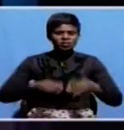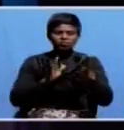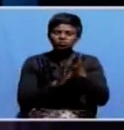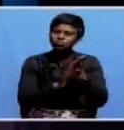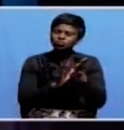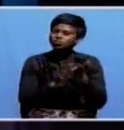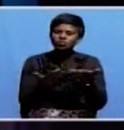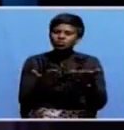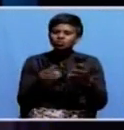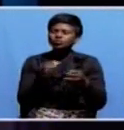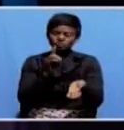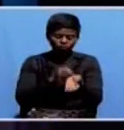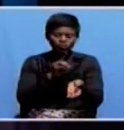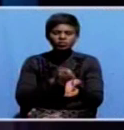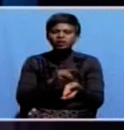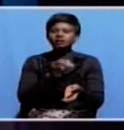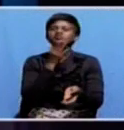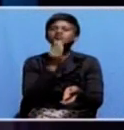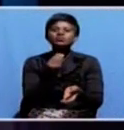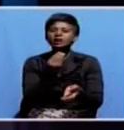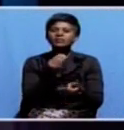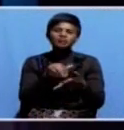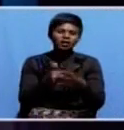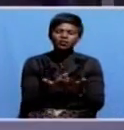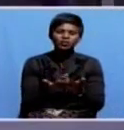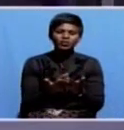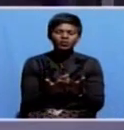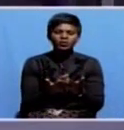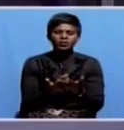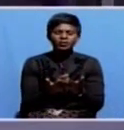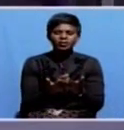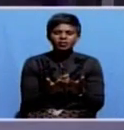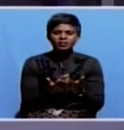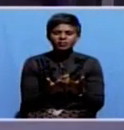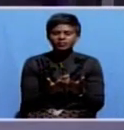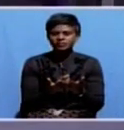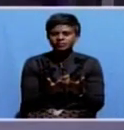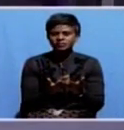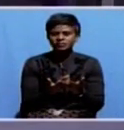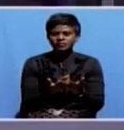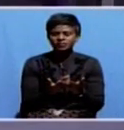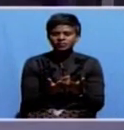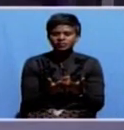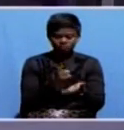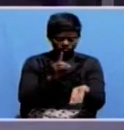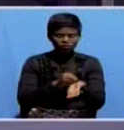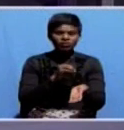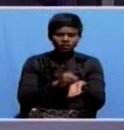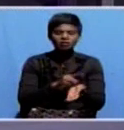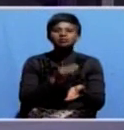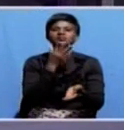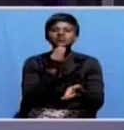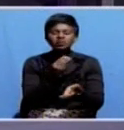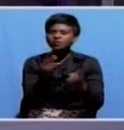kind of a person was Dr. Chiluba? Well, Dr. Chiluba was still very, very active. He was